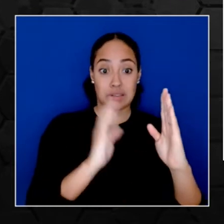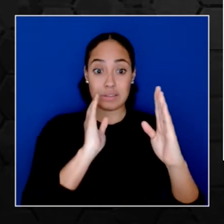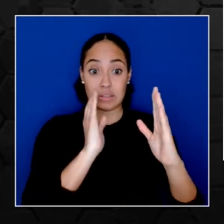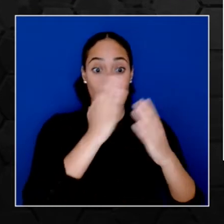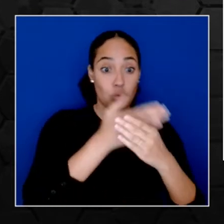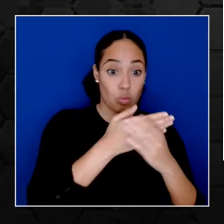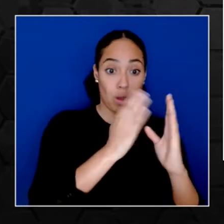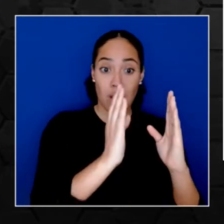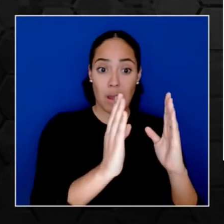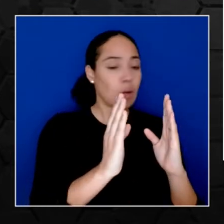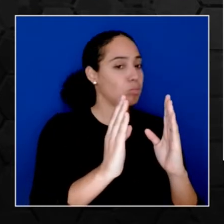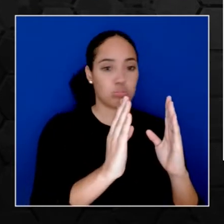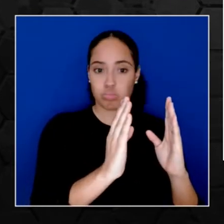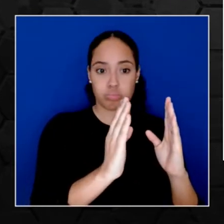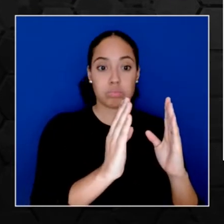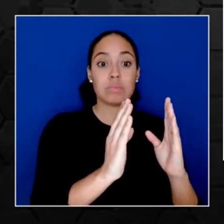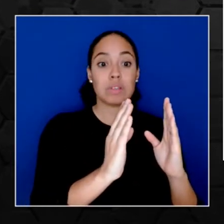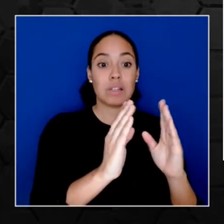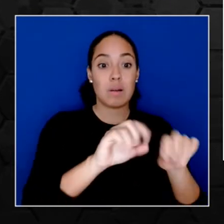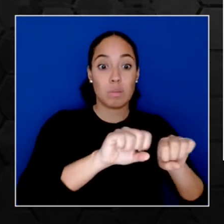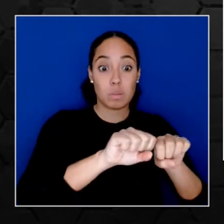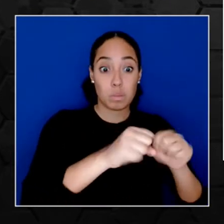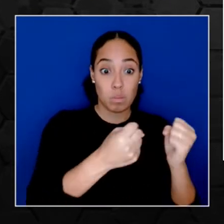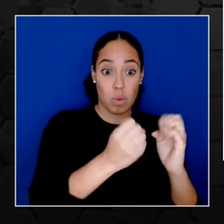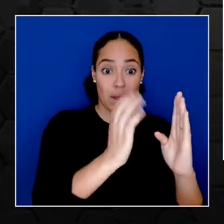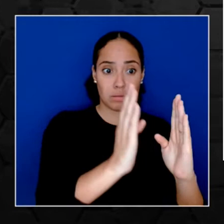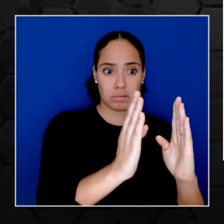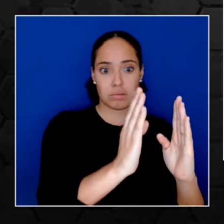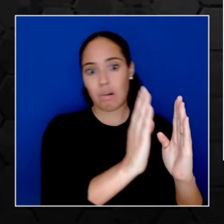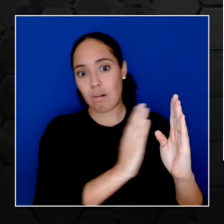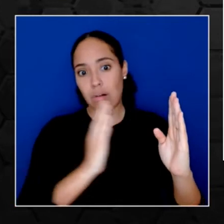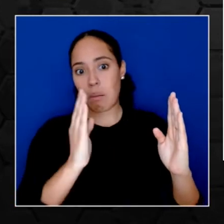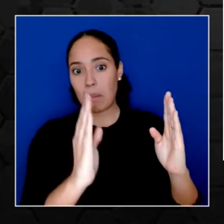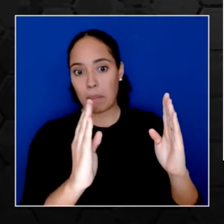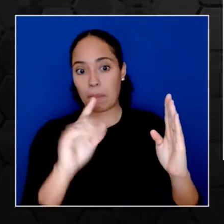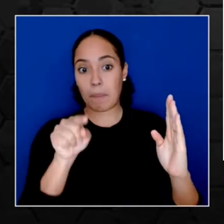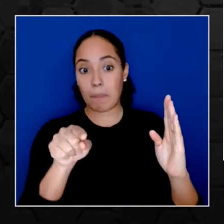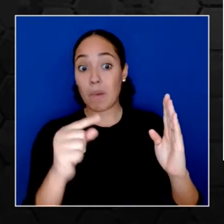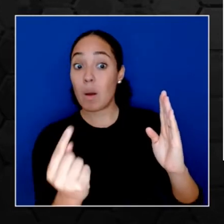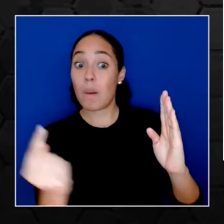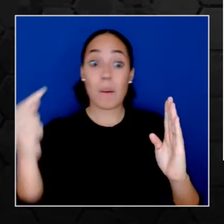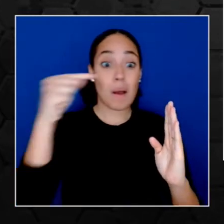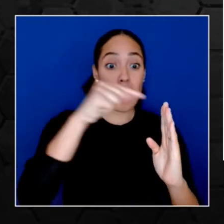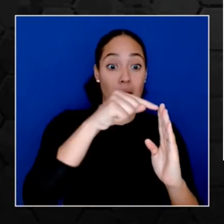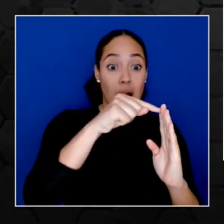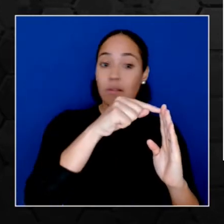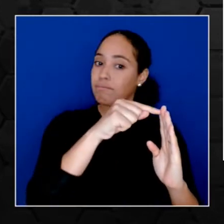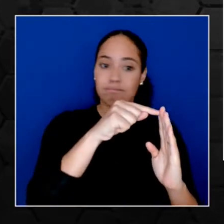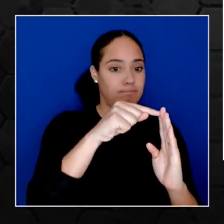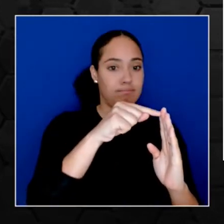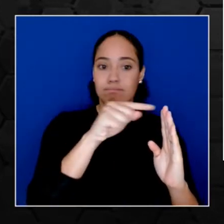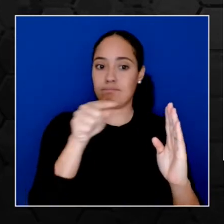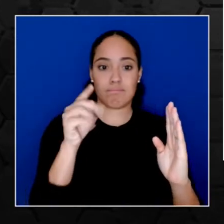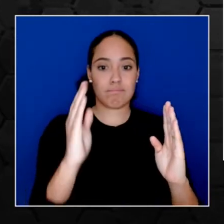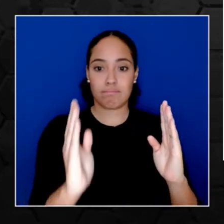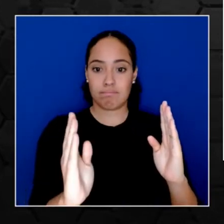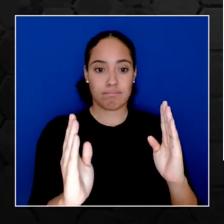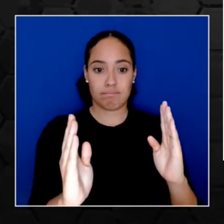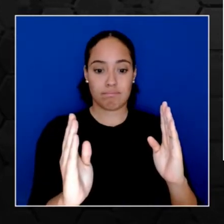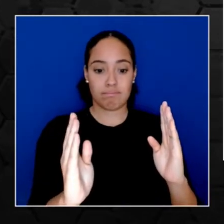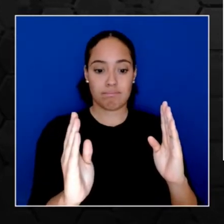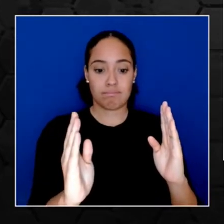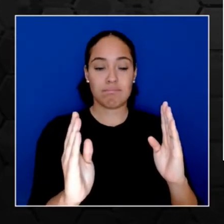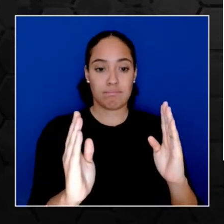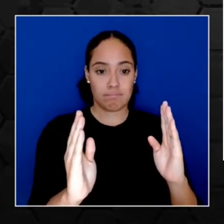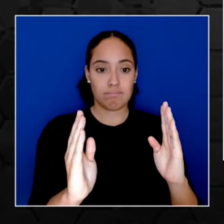not return back to the main scenario. That is what is the main difference between interrupting and breaking scenario. While interrupting scenario returns back to the